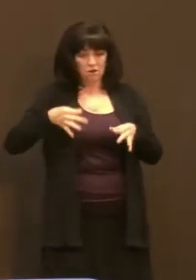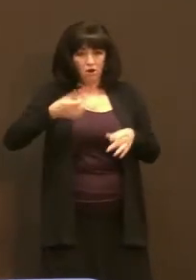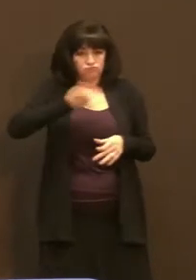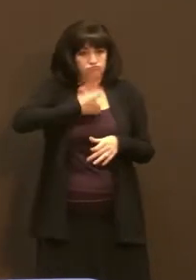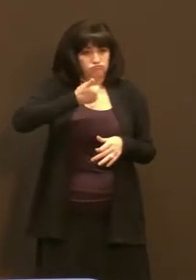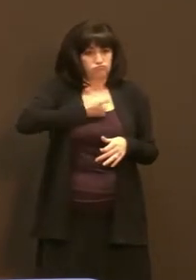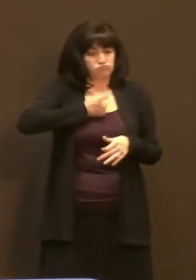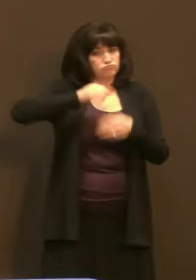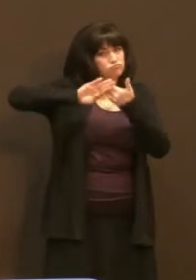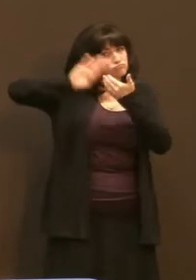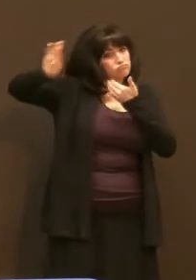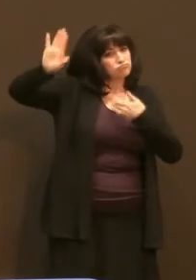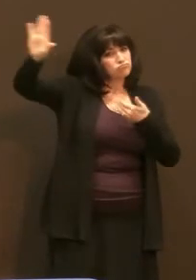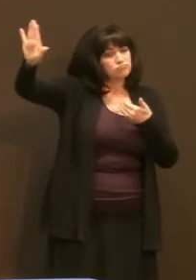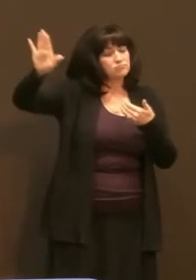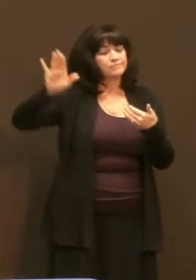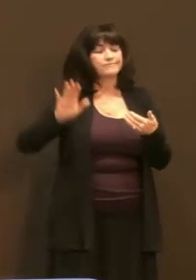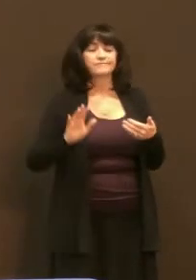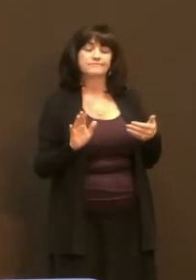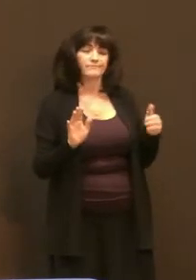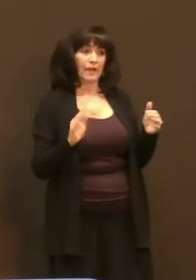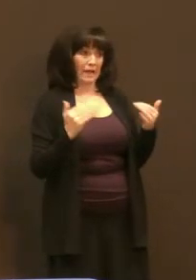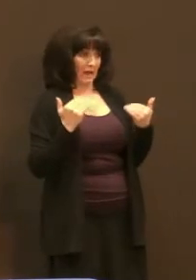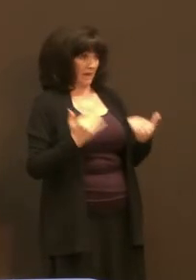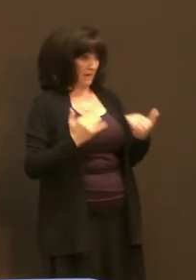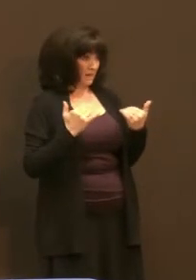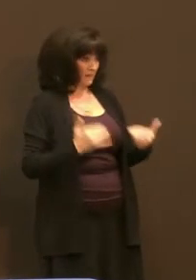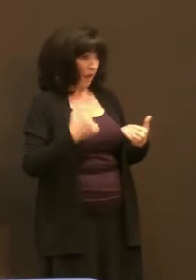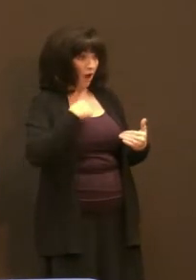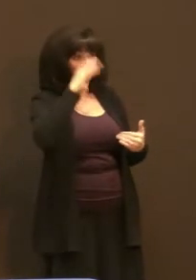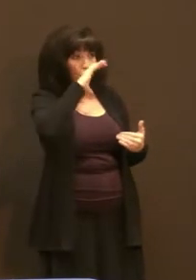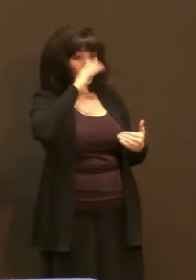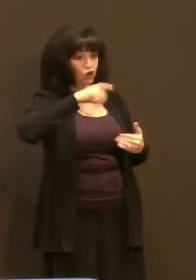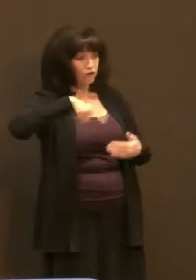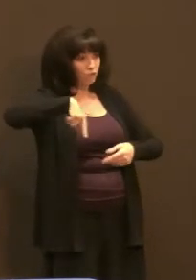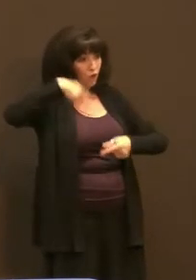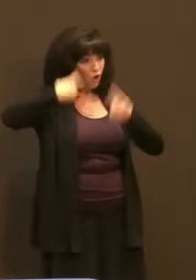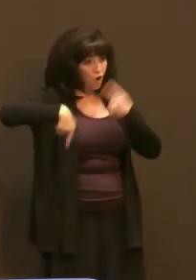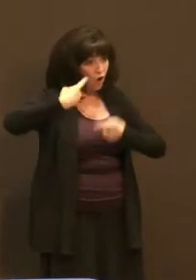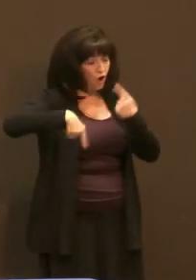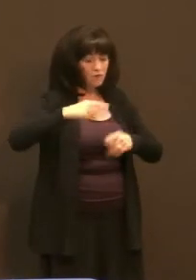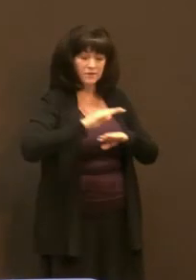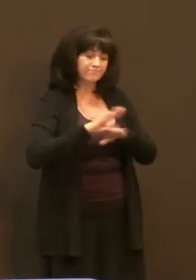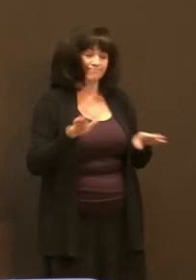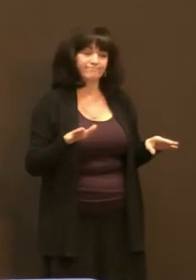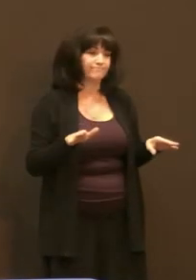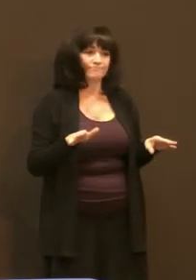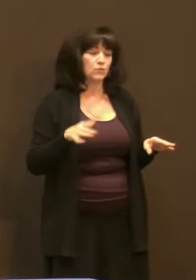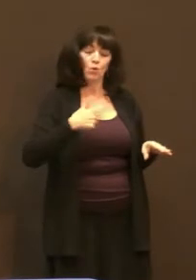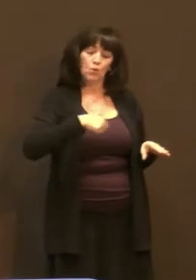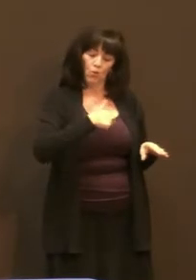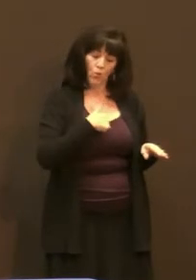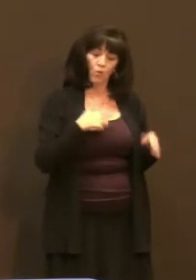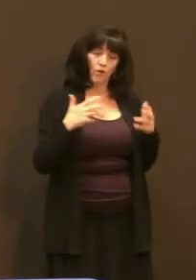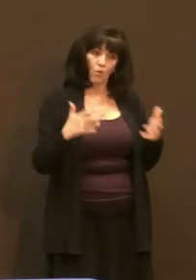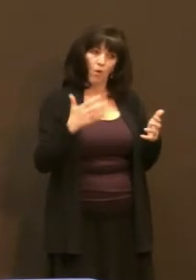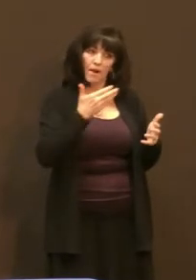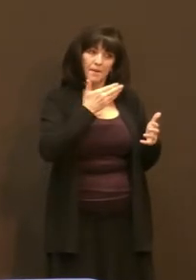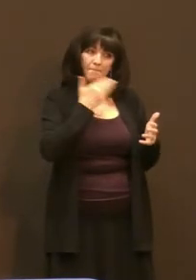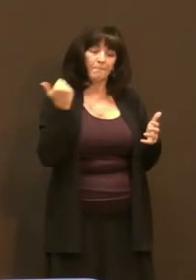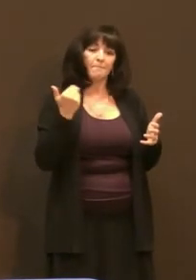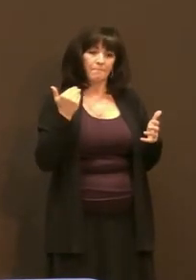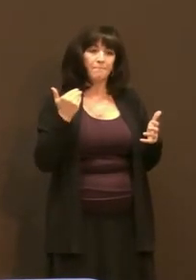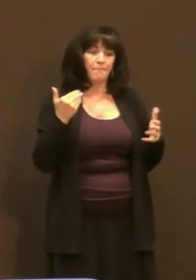this is no time to pick a fight with anybody, right? This is a time for governors to come together and kind of sort out the best way to bring